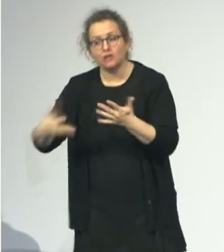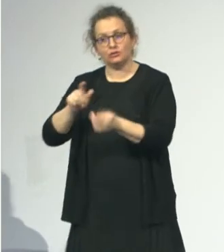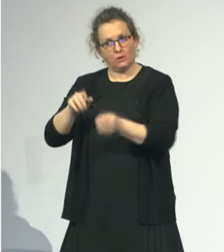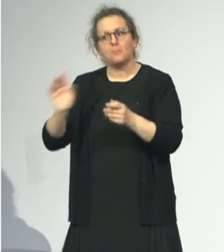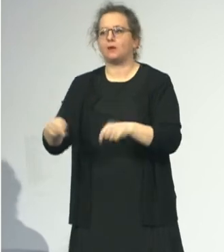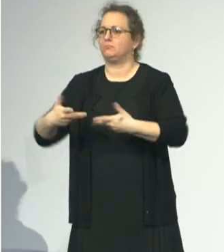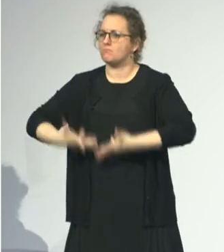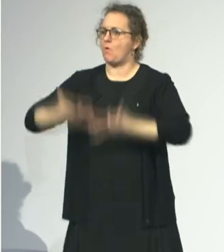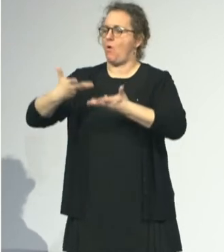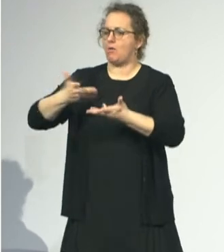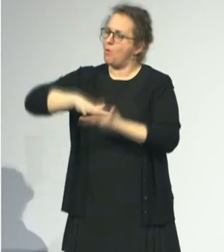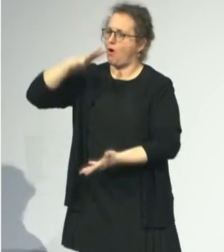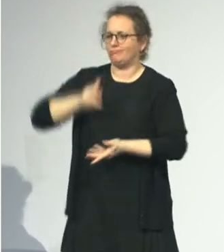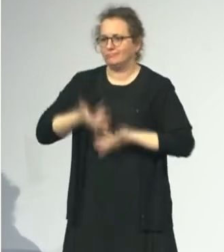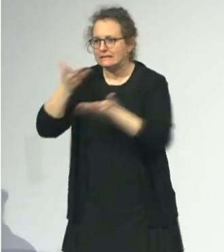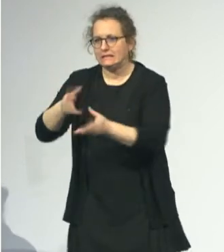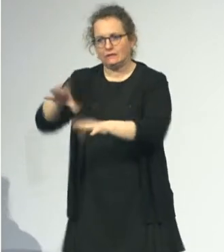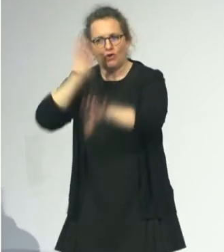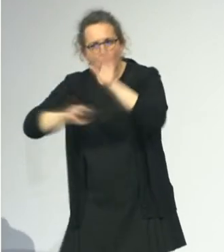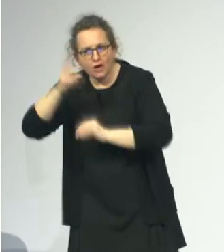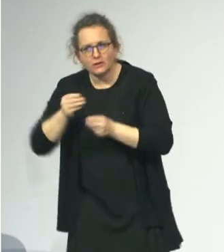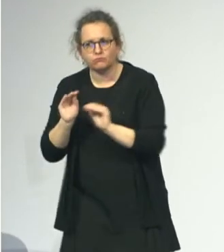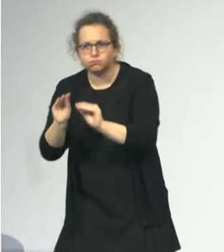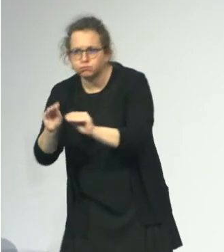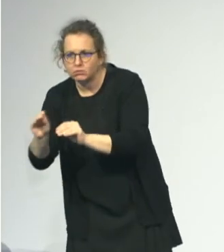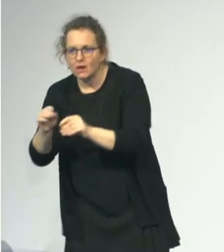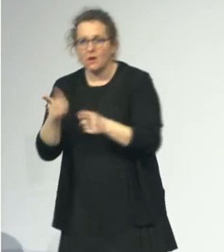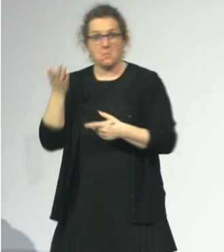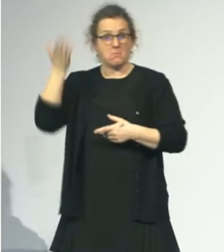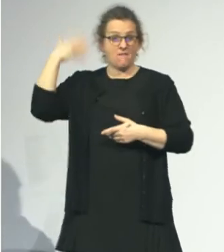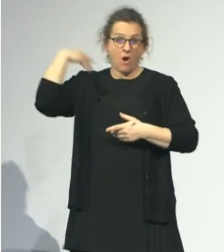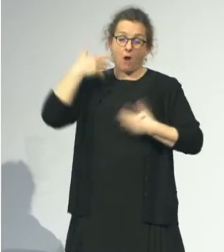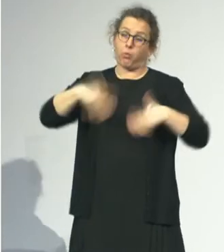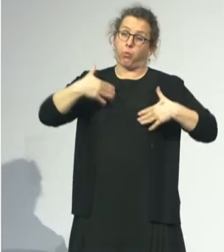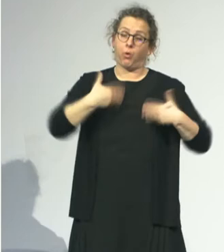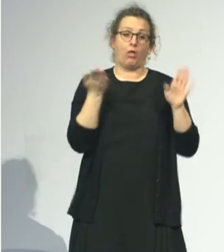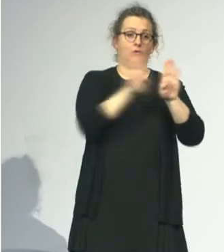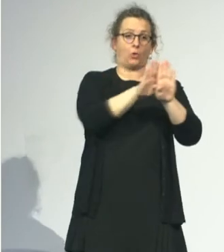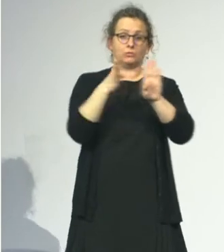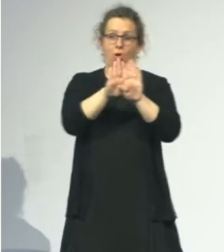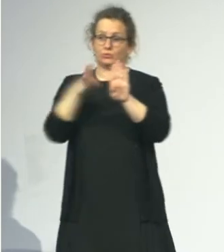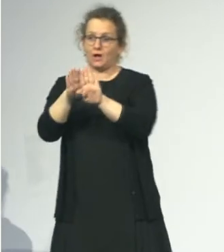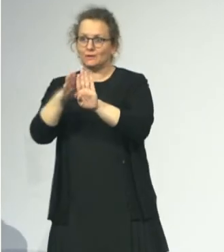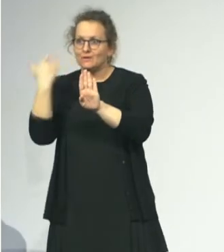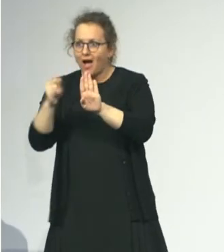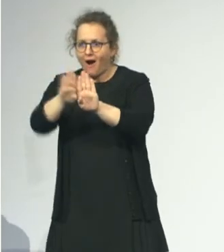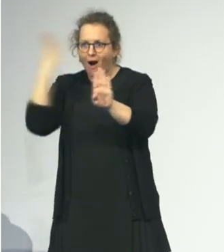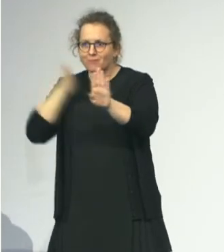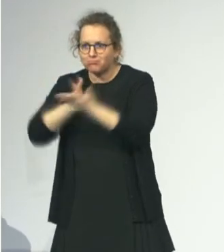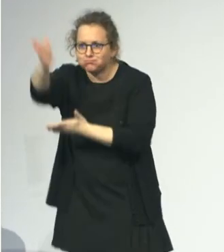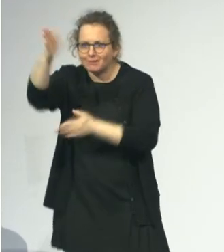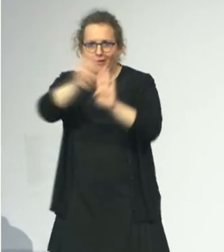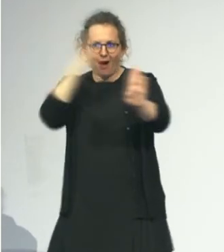I'm... I still have time, guys. Time. So what do you say about the weather here in Vienna this time?